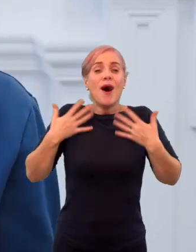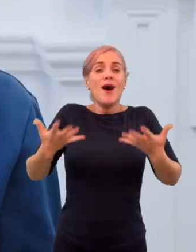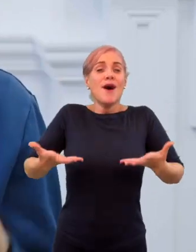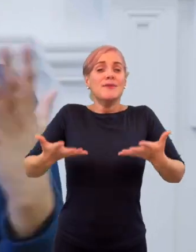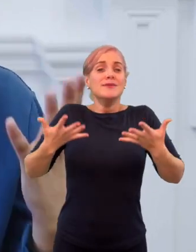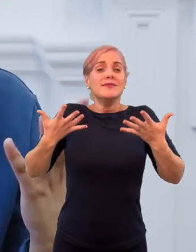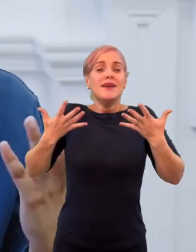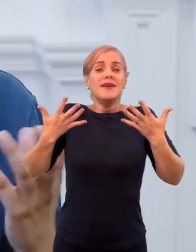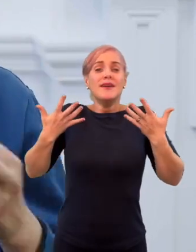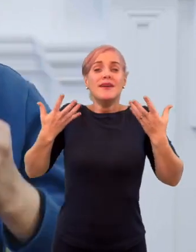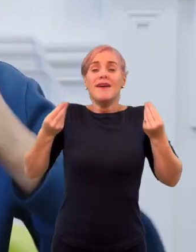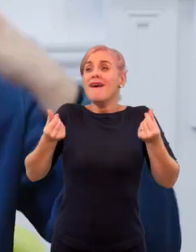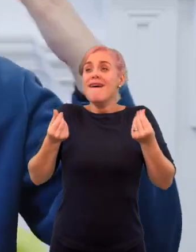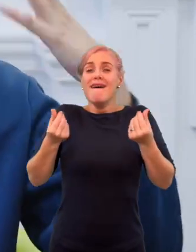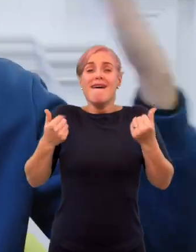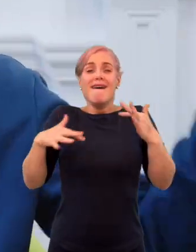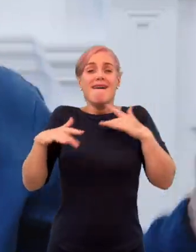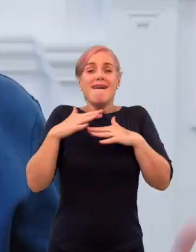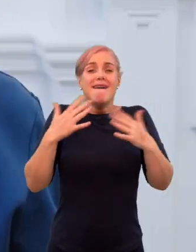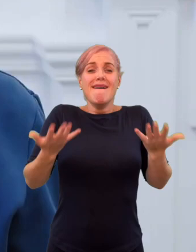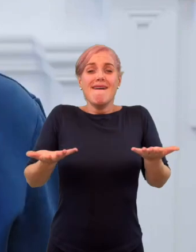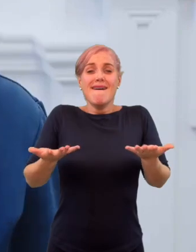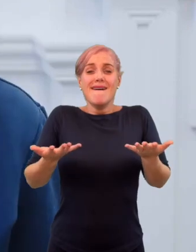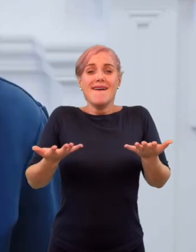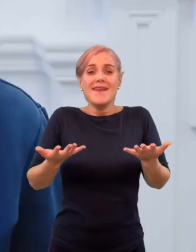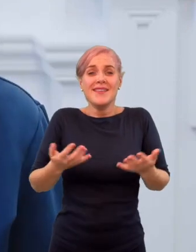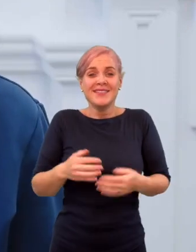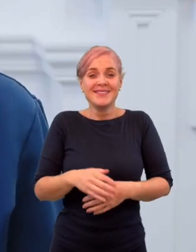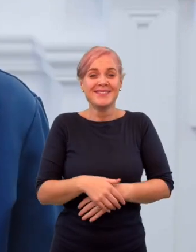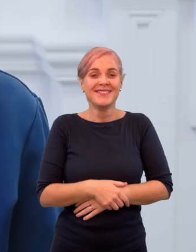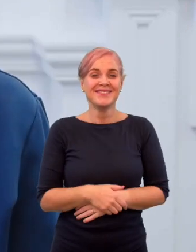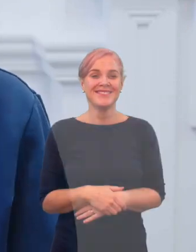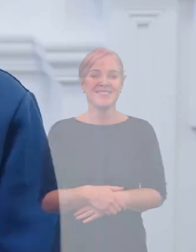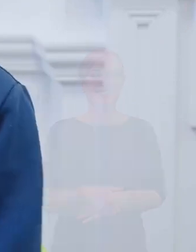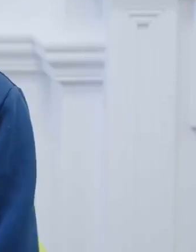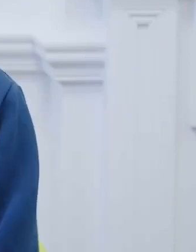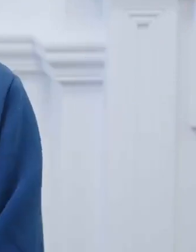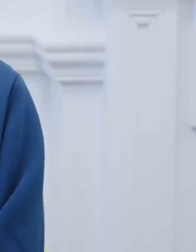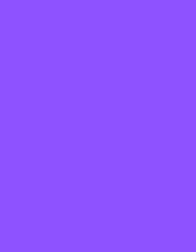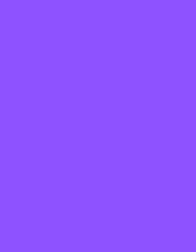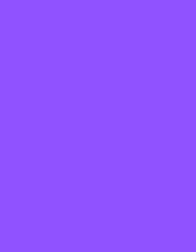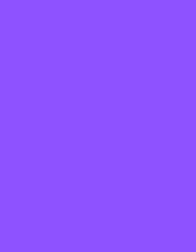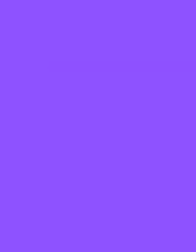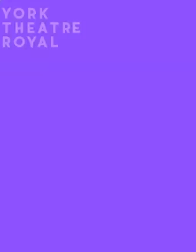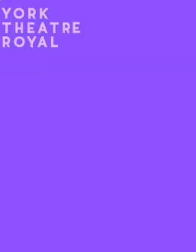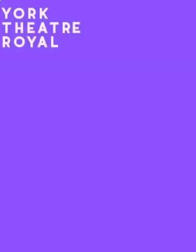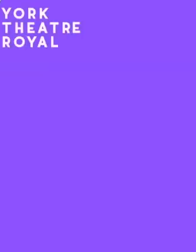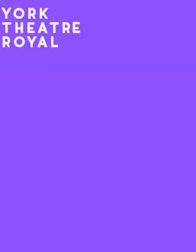those beautiful light flying moments of her emotions.